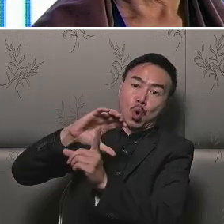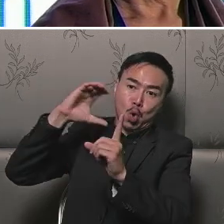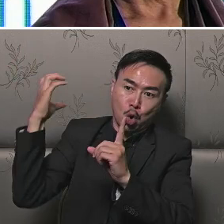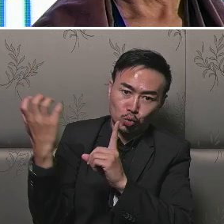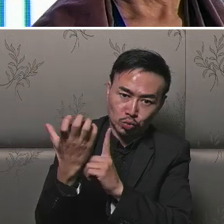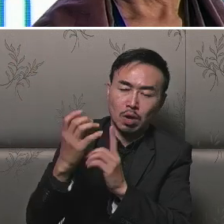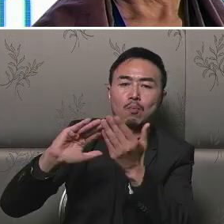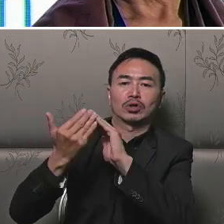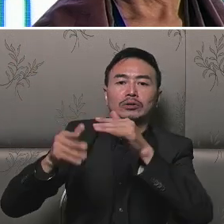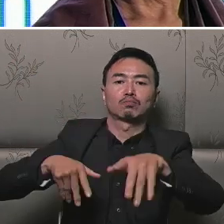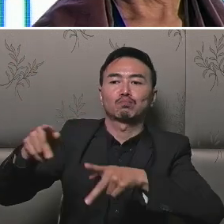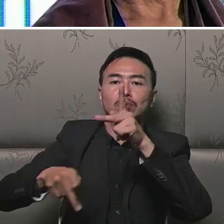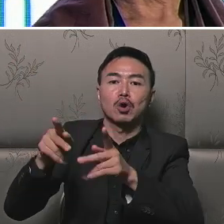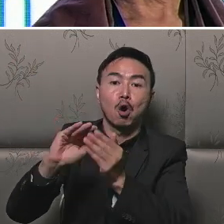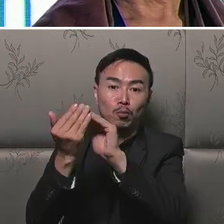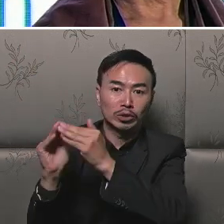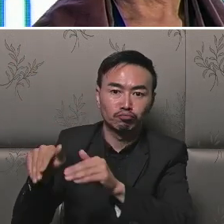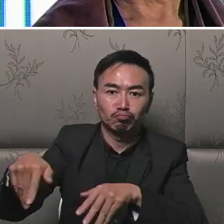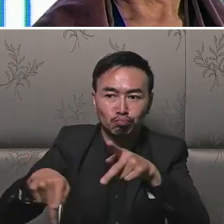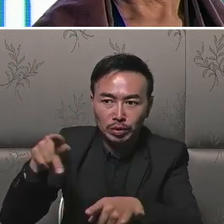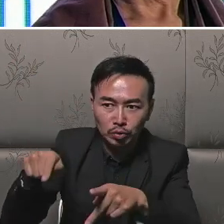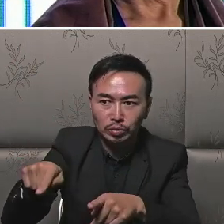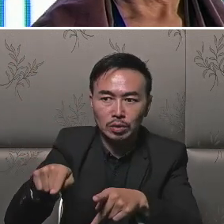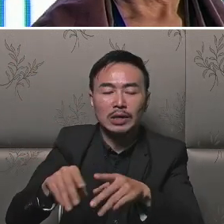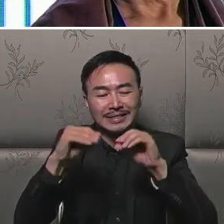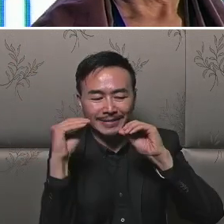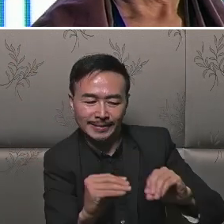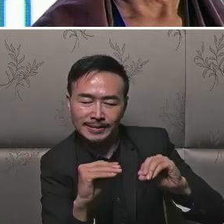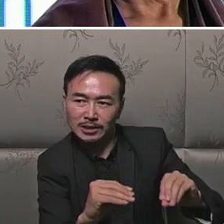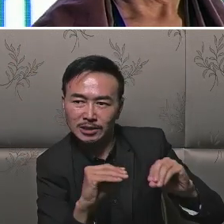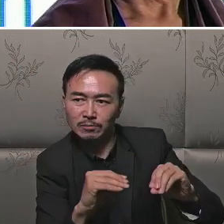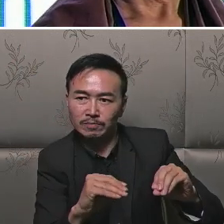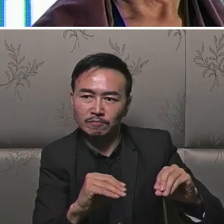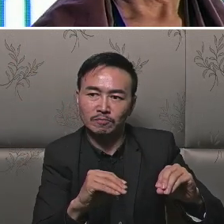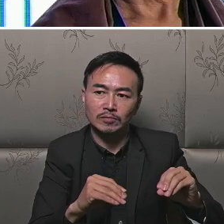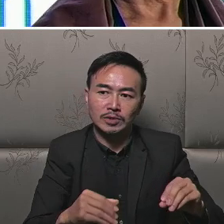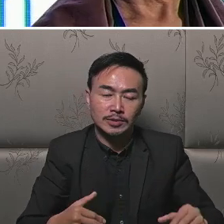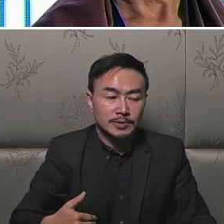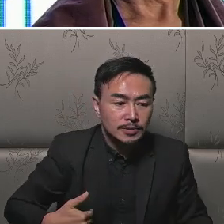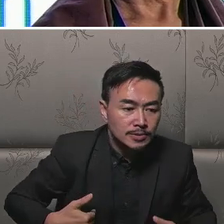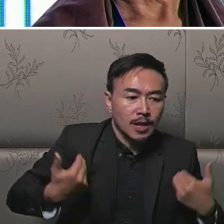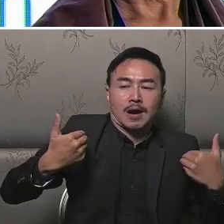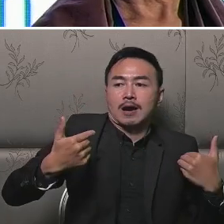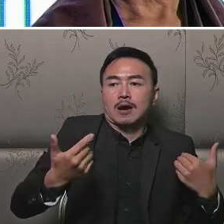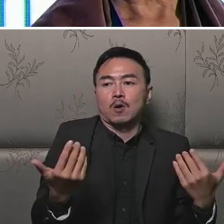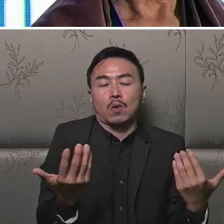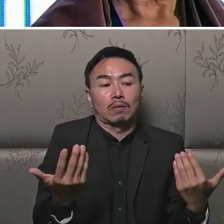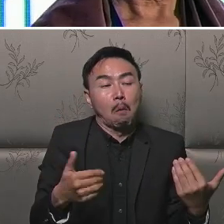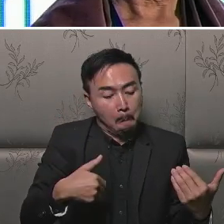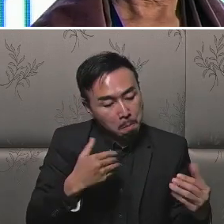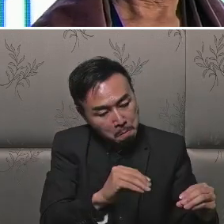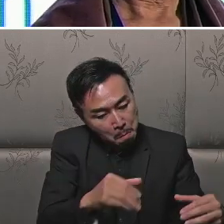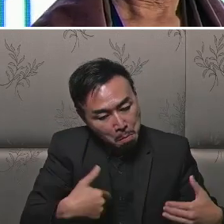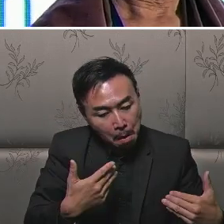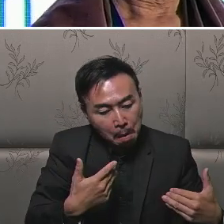School for the Living Traditions. In this presentation, let us see how these indigenous learning systems